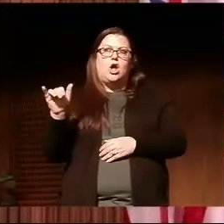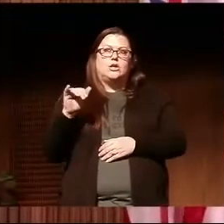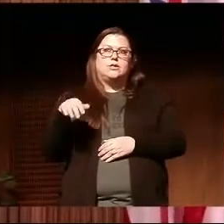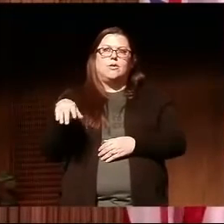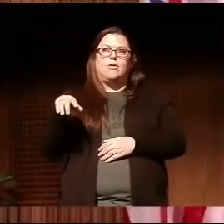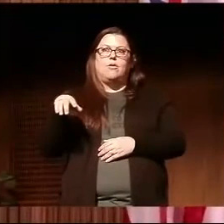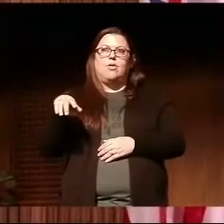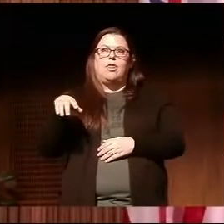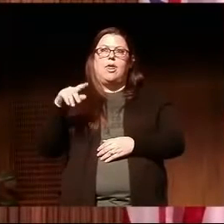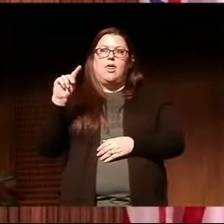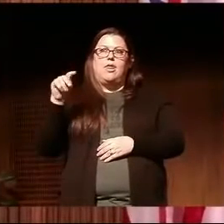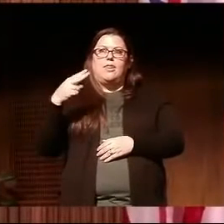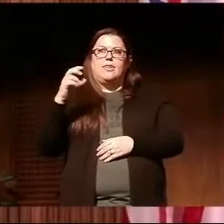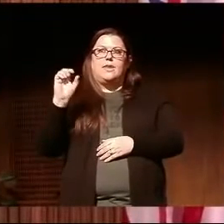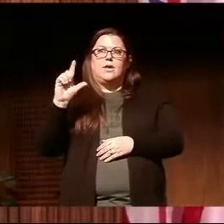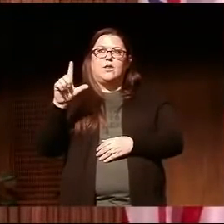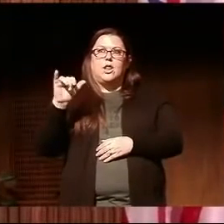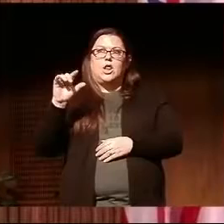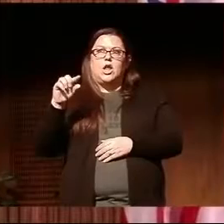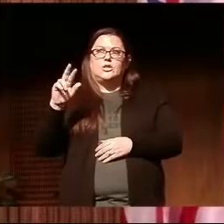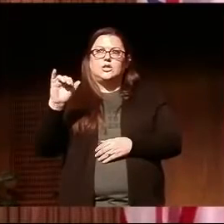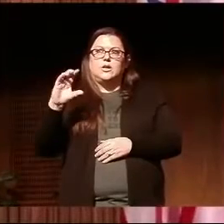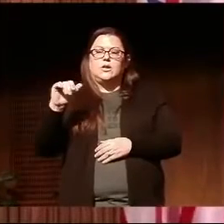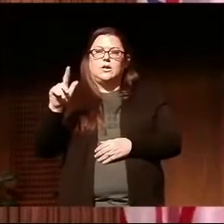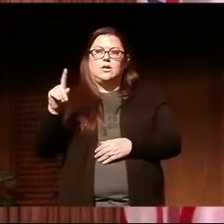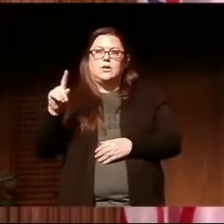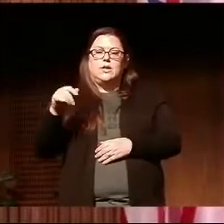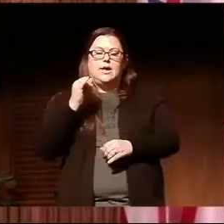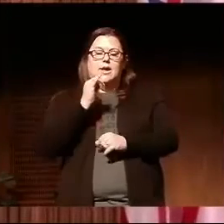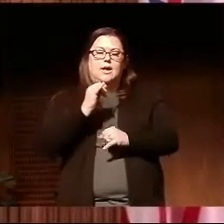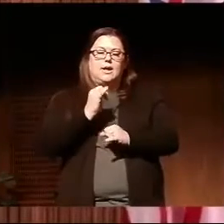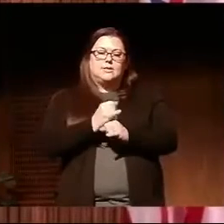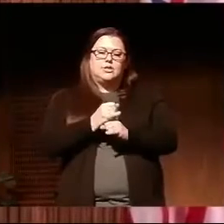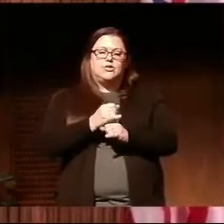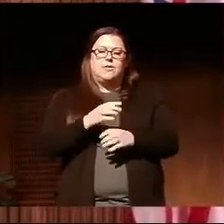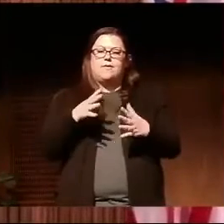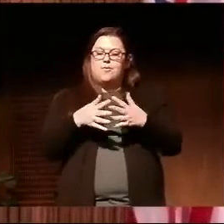Theological University of America. And he has a master's divinity from